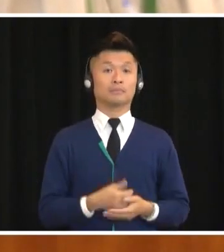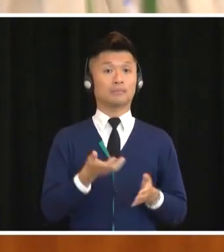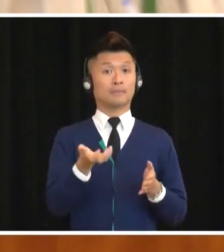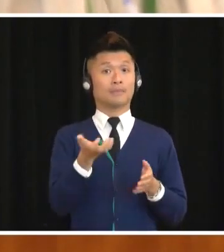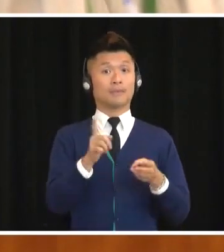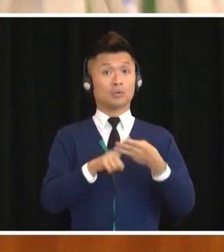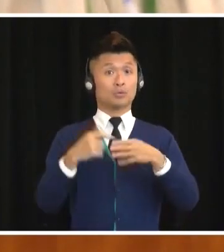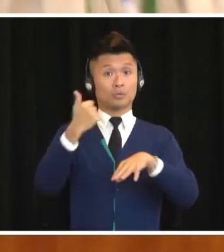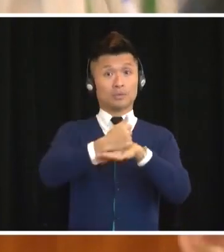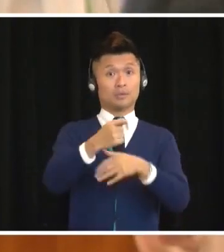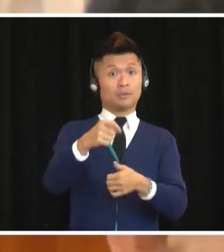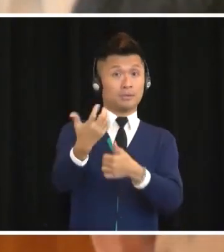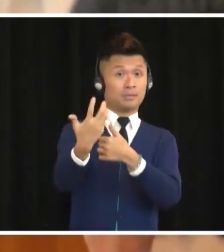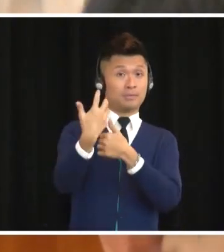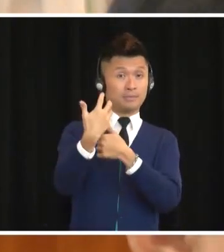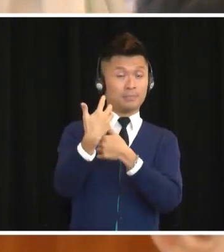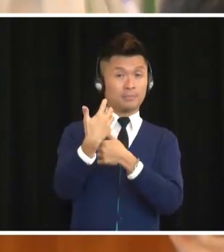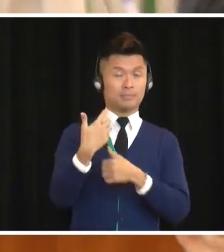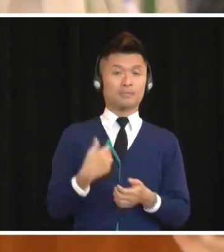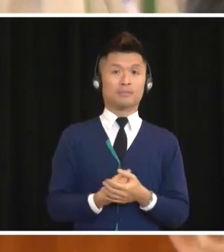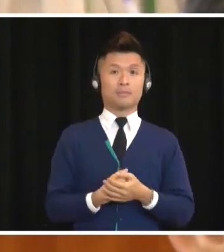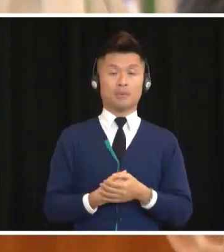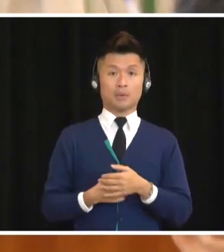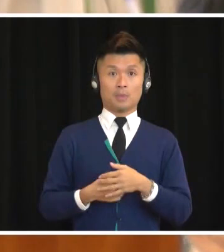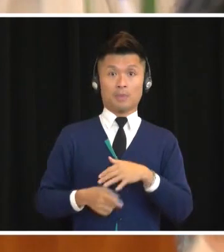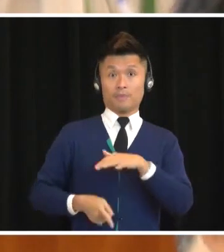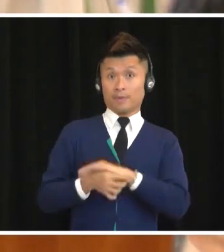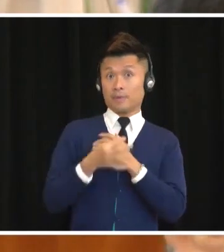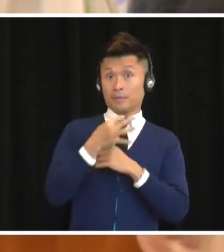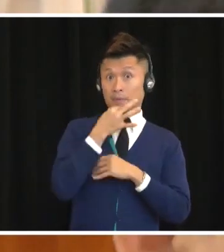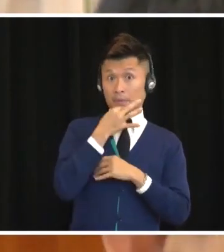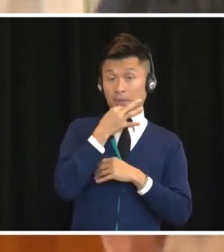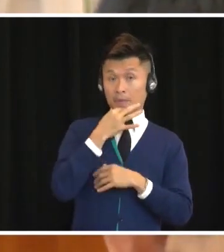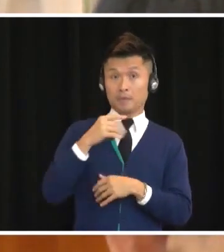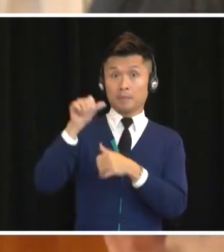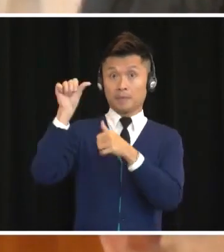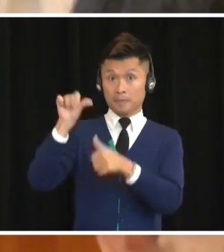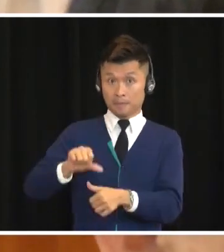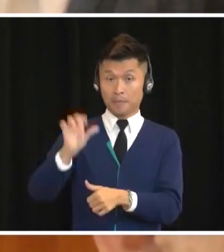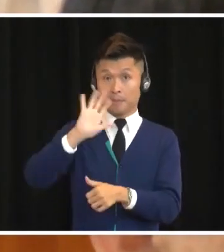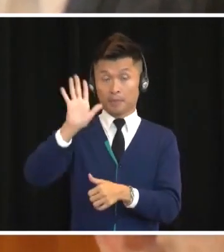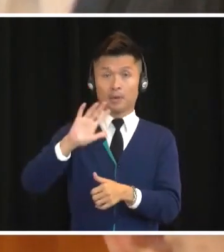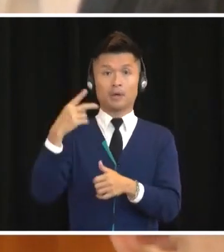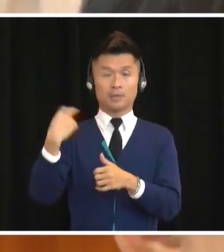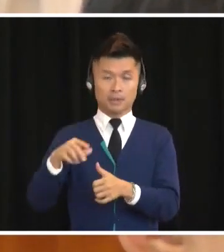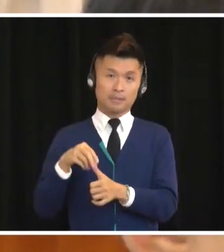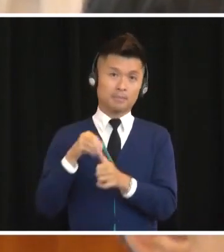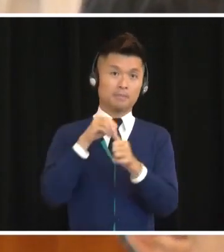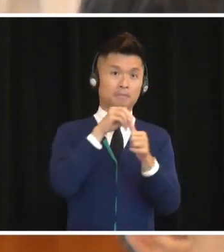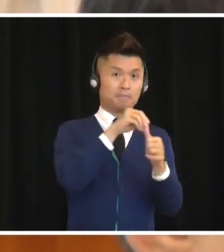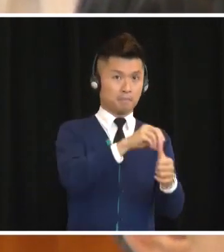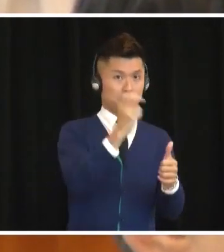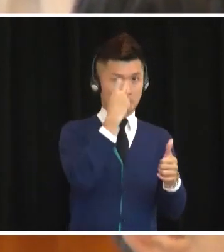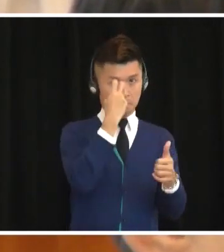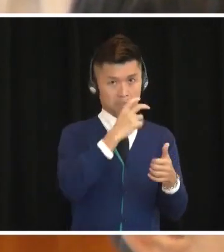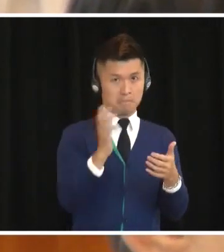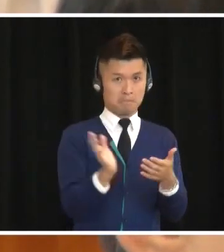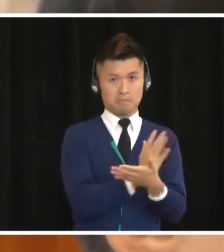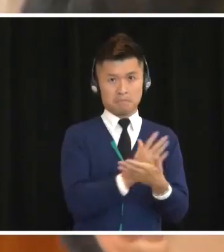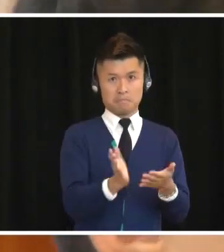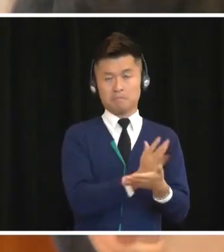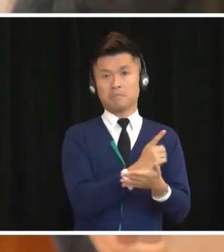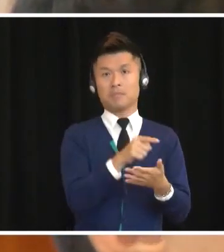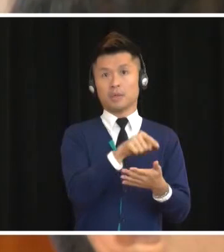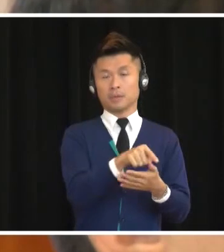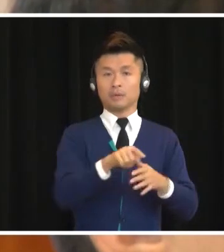You also asked about the ruling not to hear the case and ruling